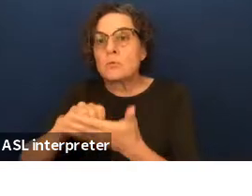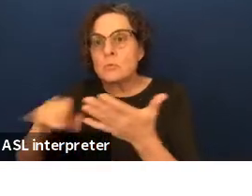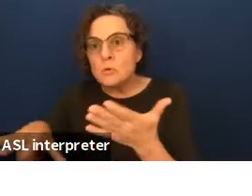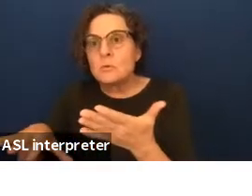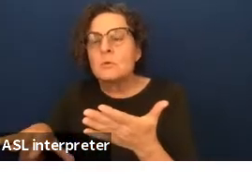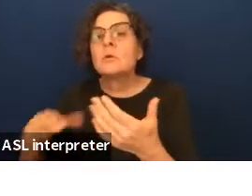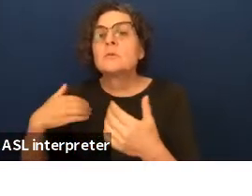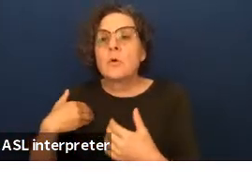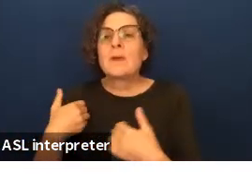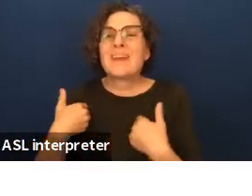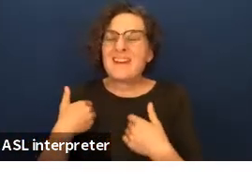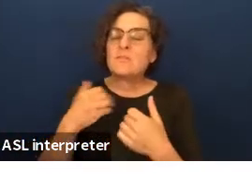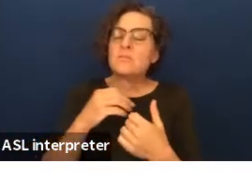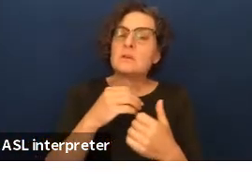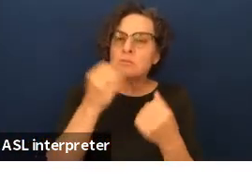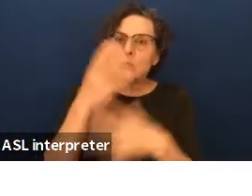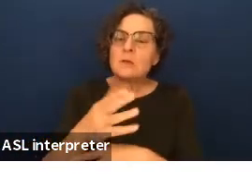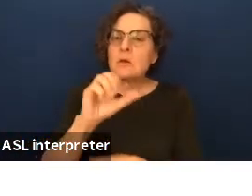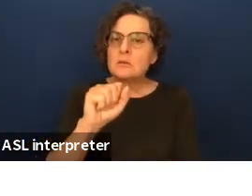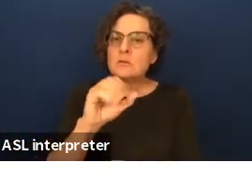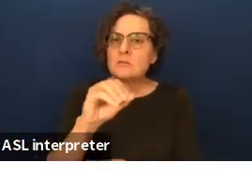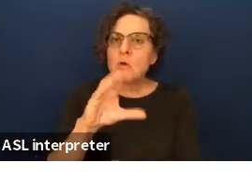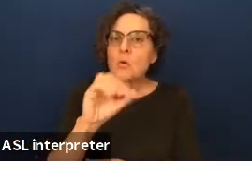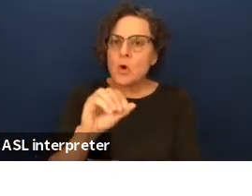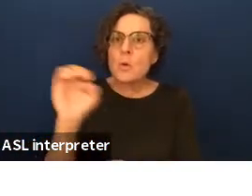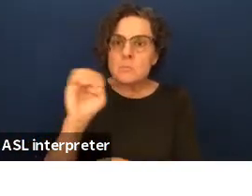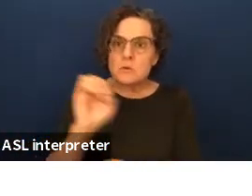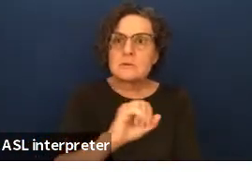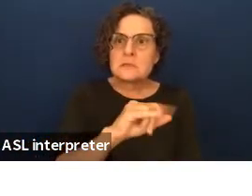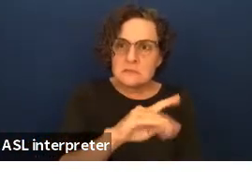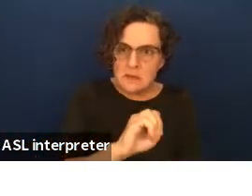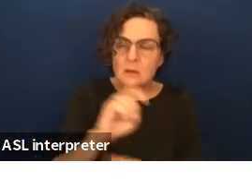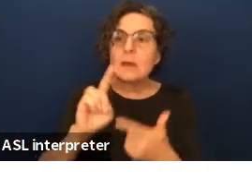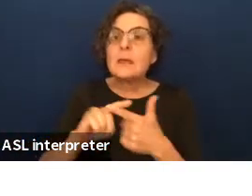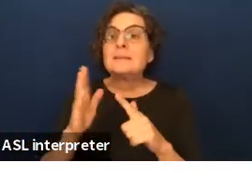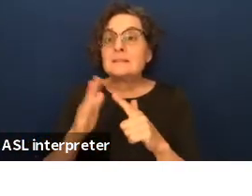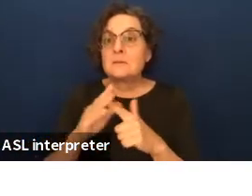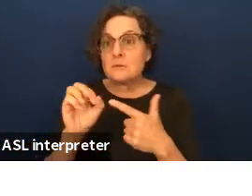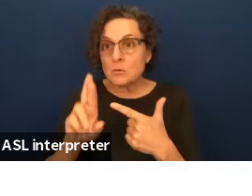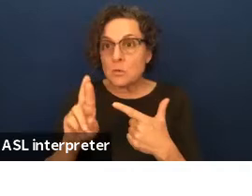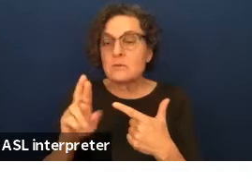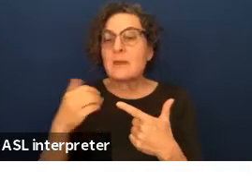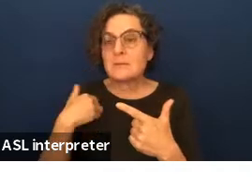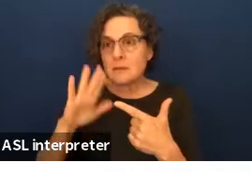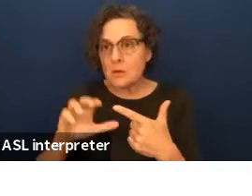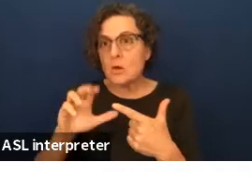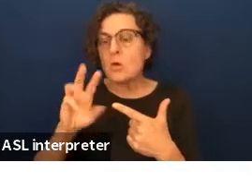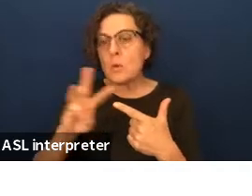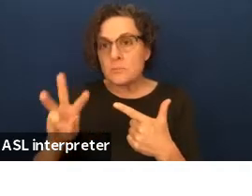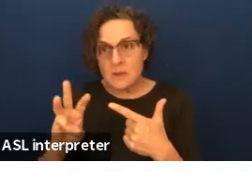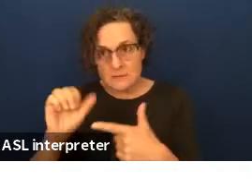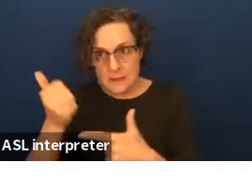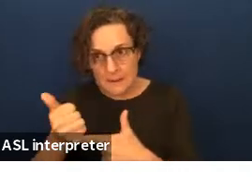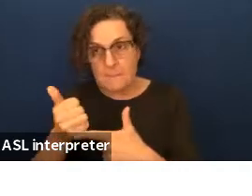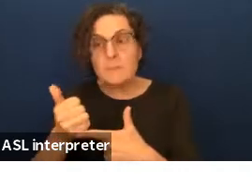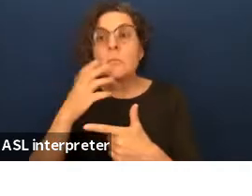emergency site, and then the city of Santa Rosa also has their site set up. And it'll walk you